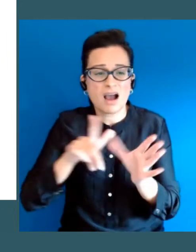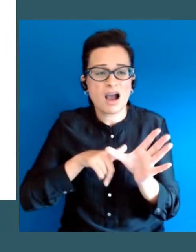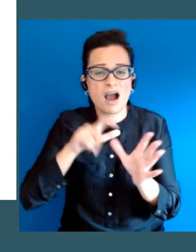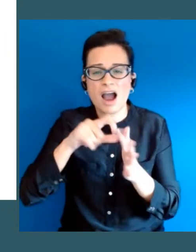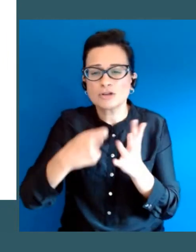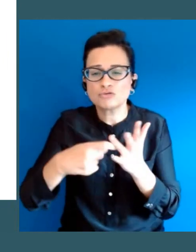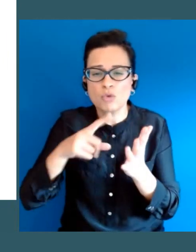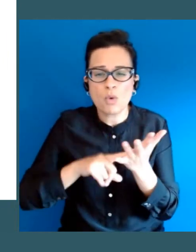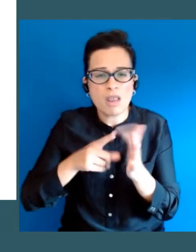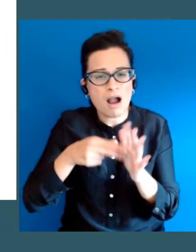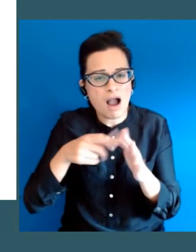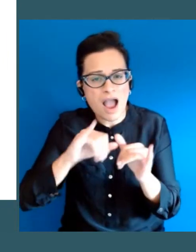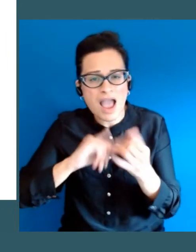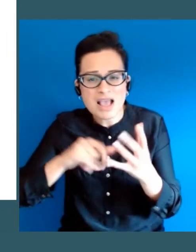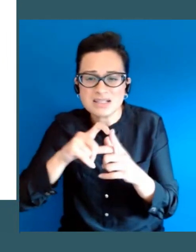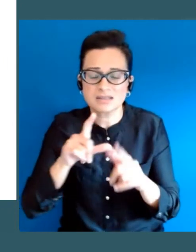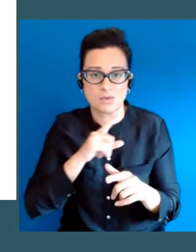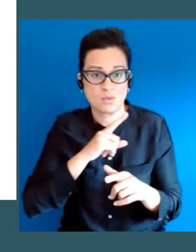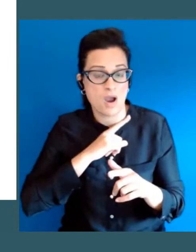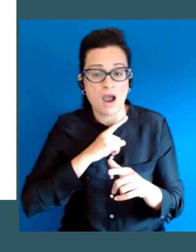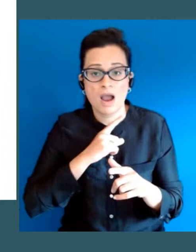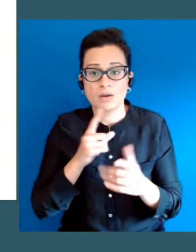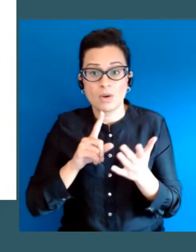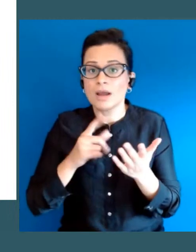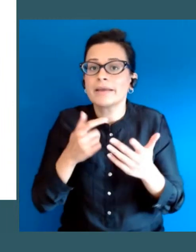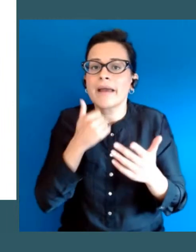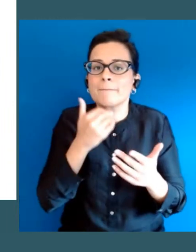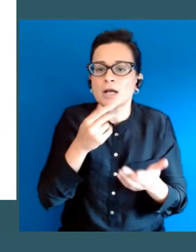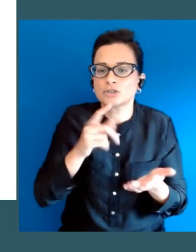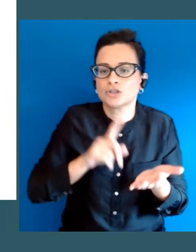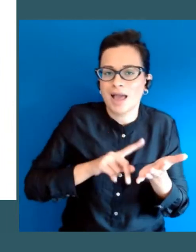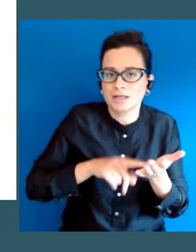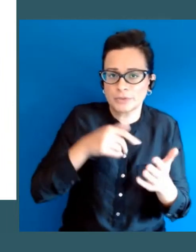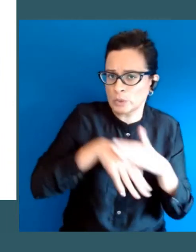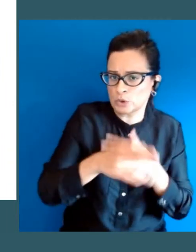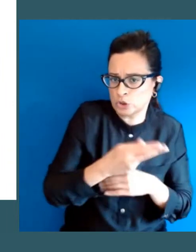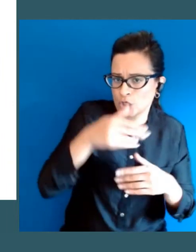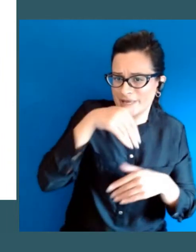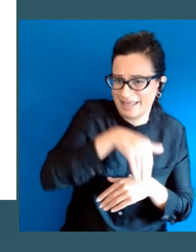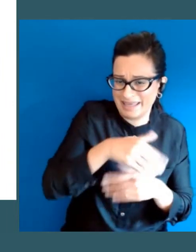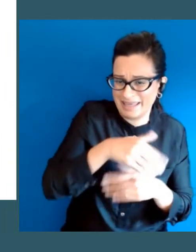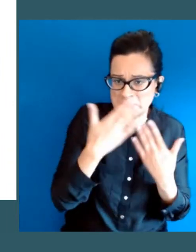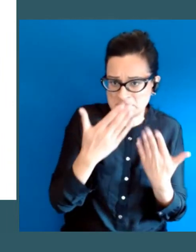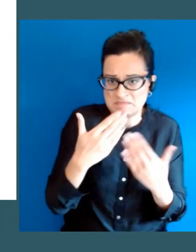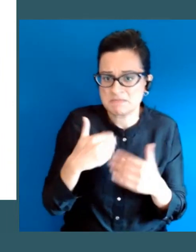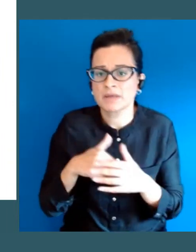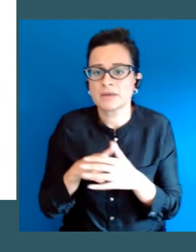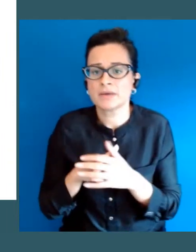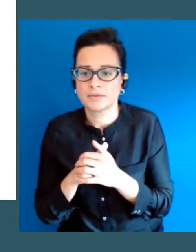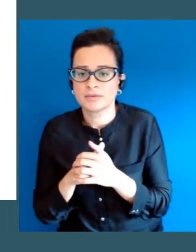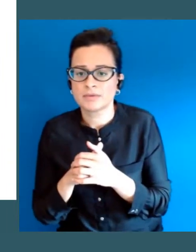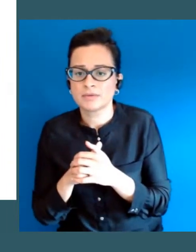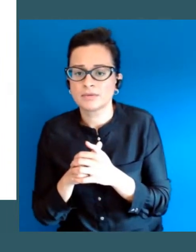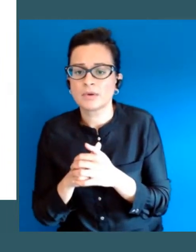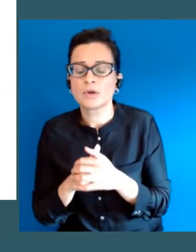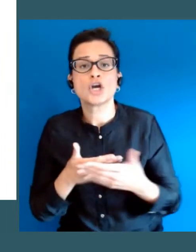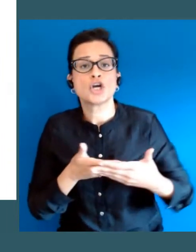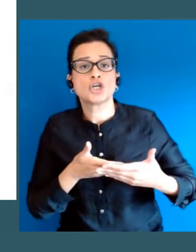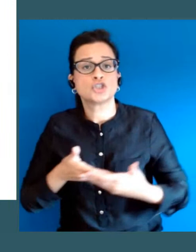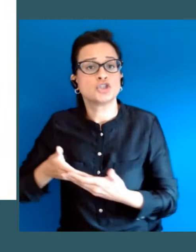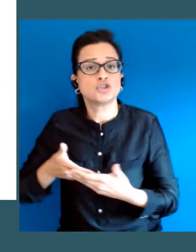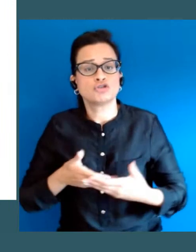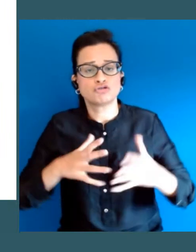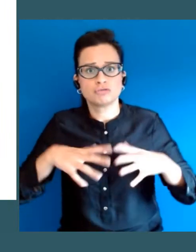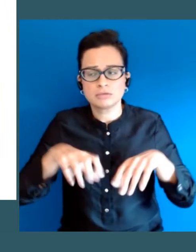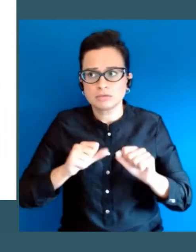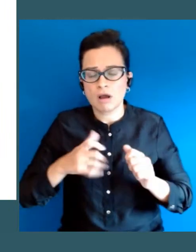of lactose. So common side effects that we see is a reduced intake, but as baby starts to feel better, they will start to take,